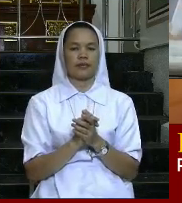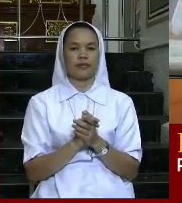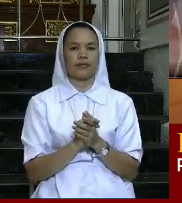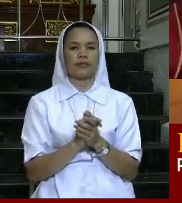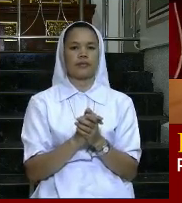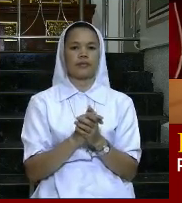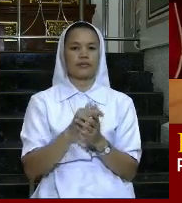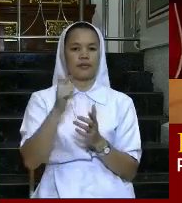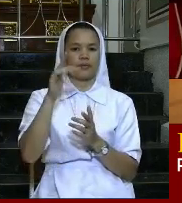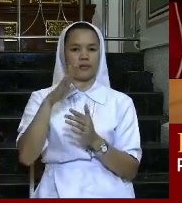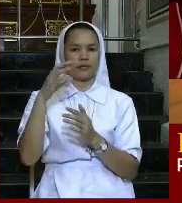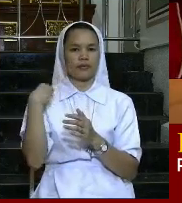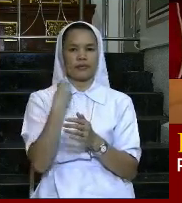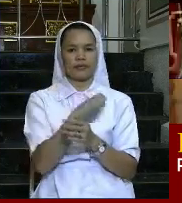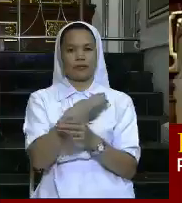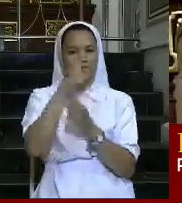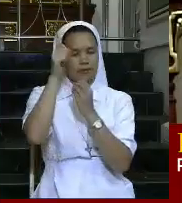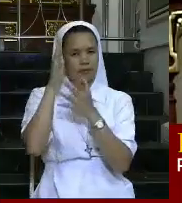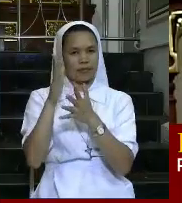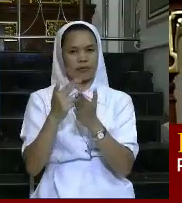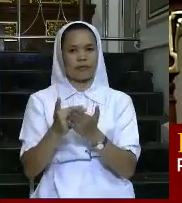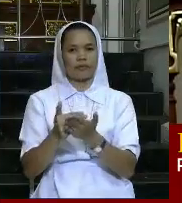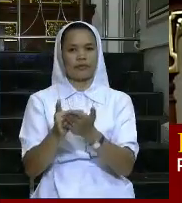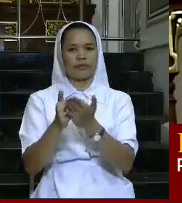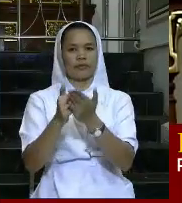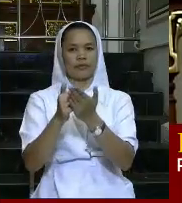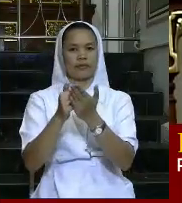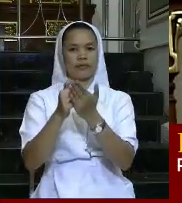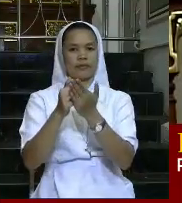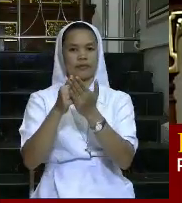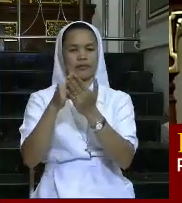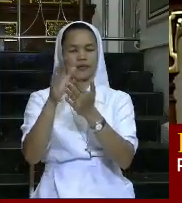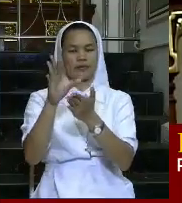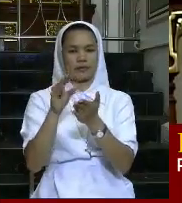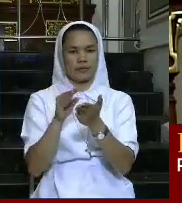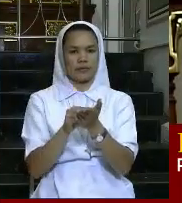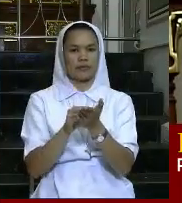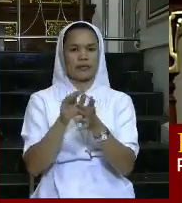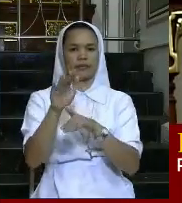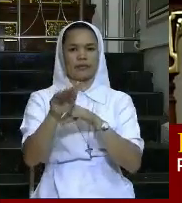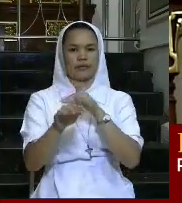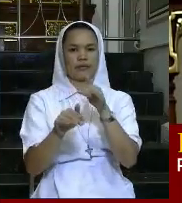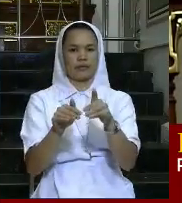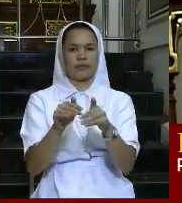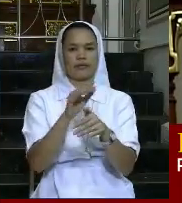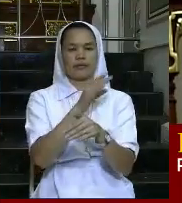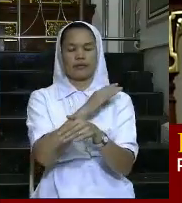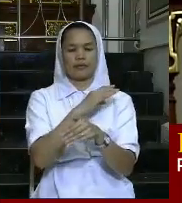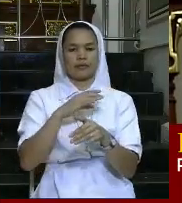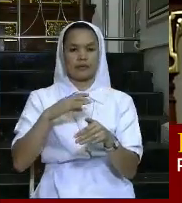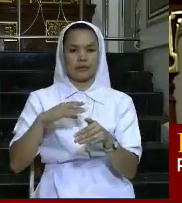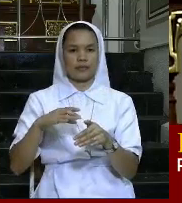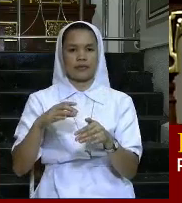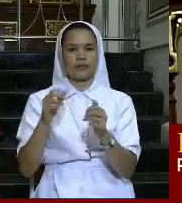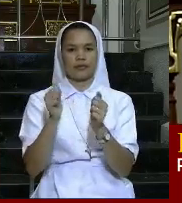God our Father, help us to follow in the footsteps of your Son. We